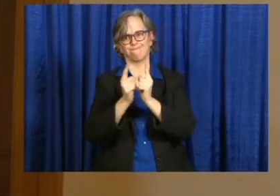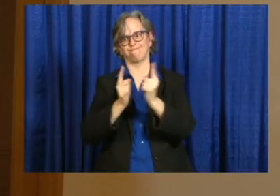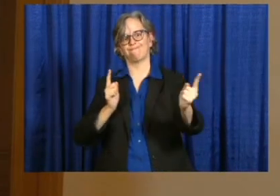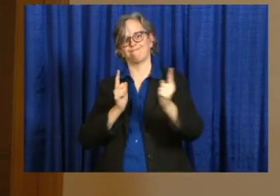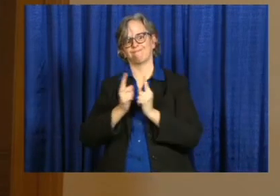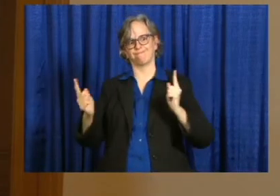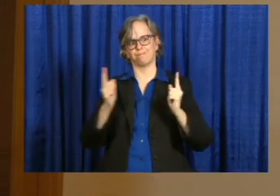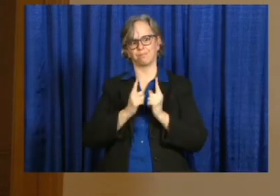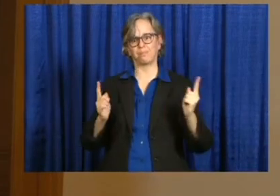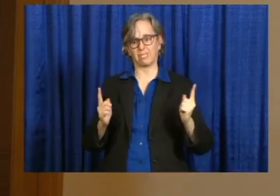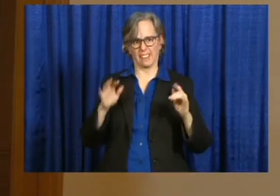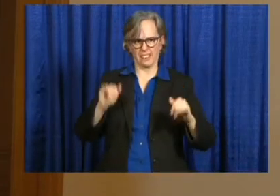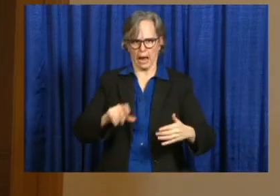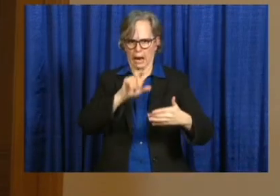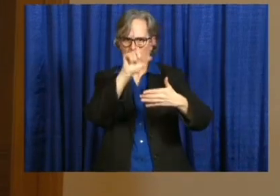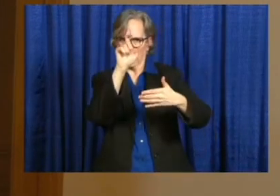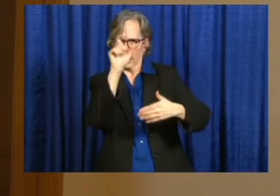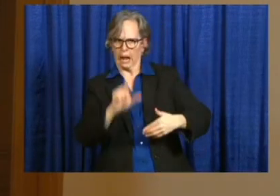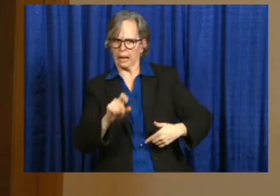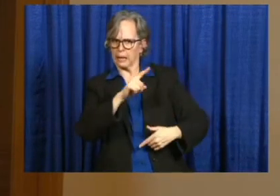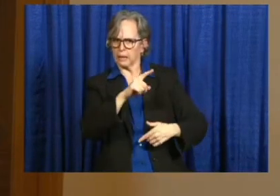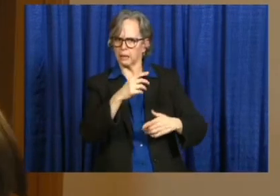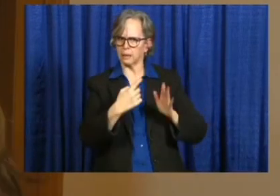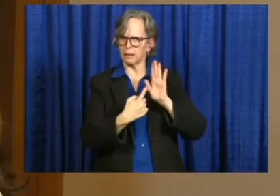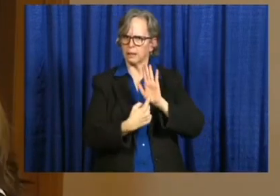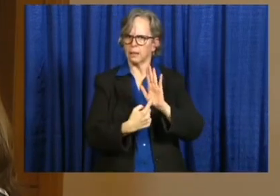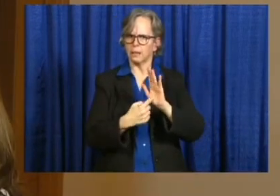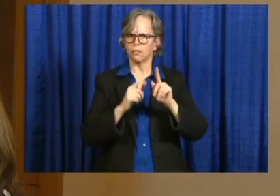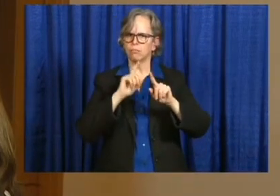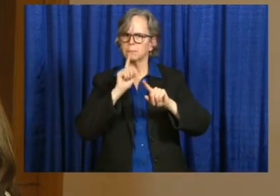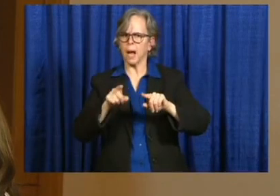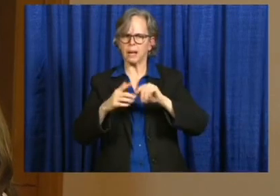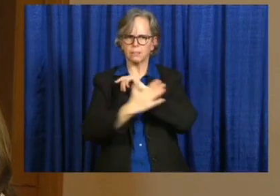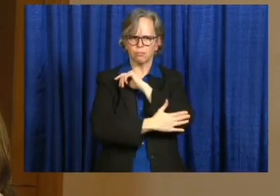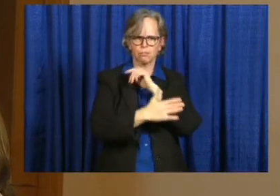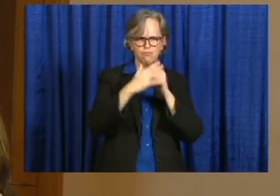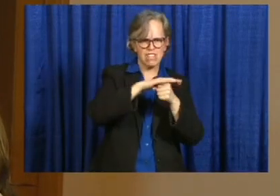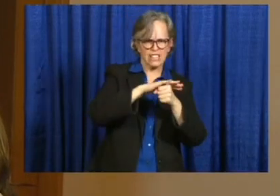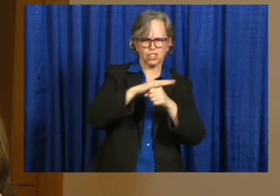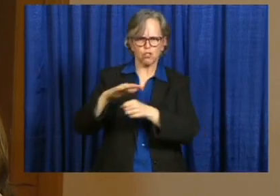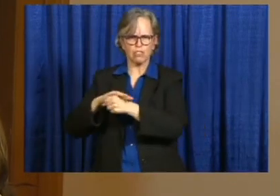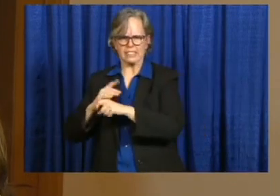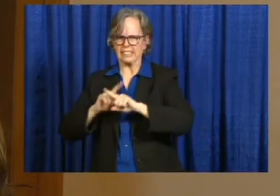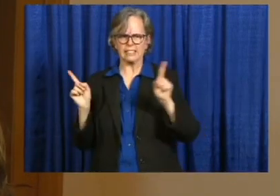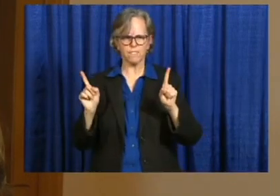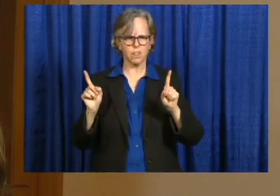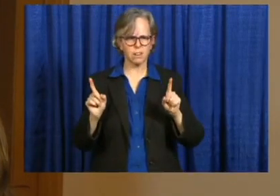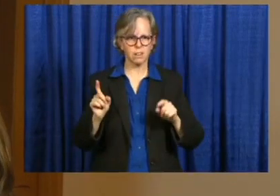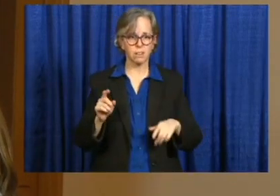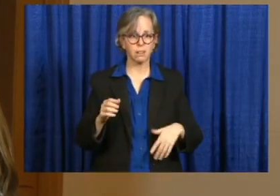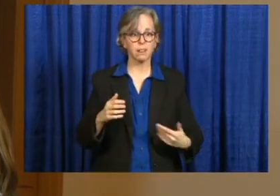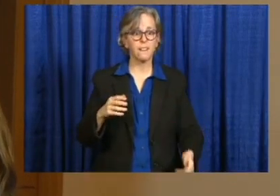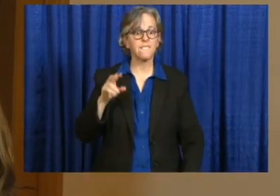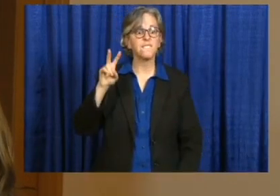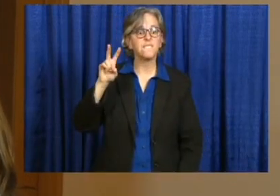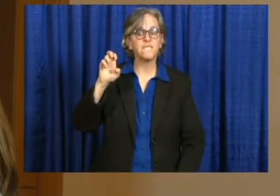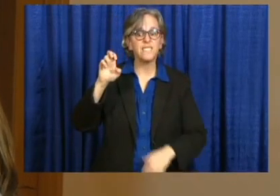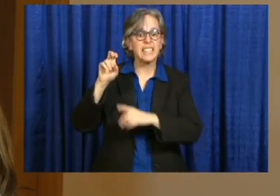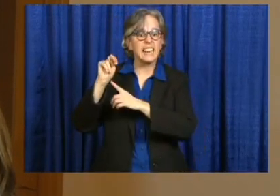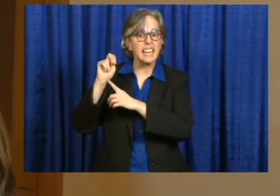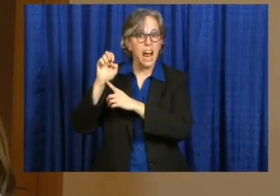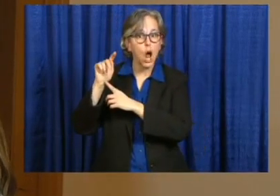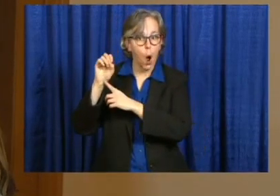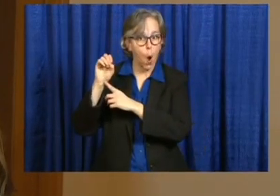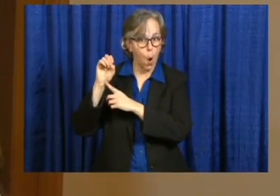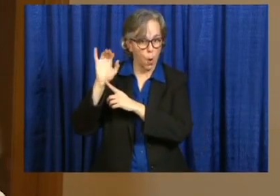different, so I advise you to take a look at this. And it already has shown that in one area, Veneto, they were able to have